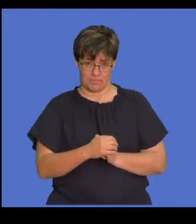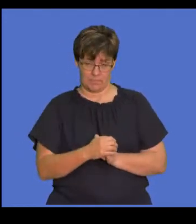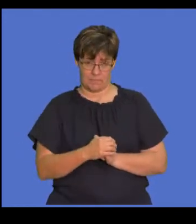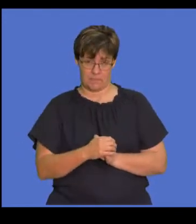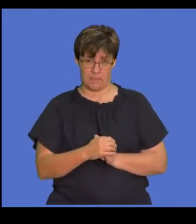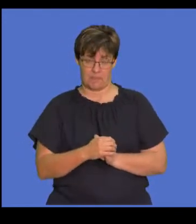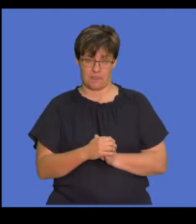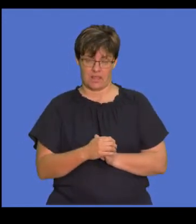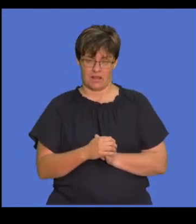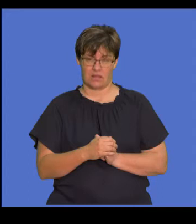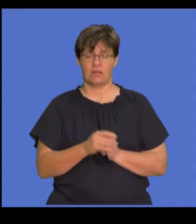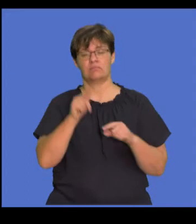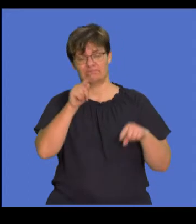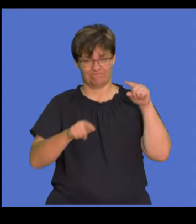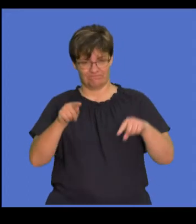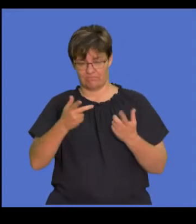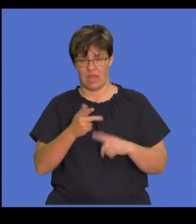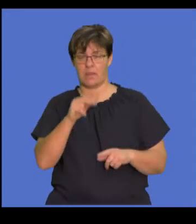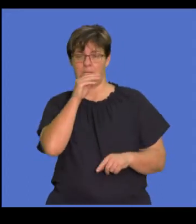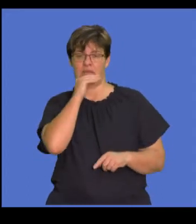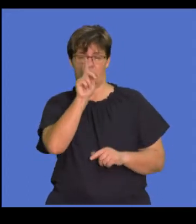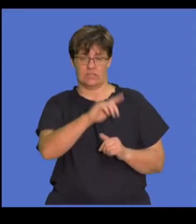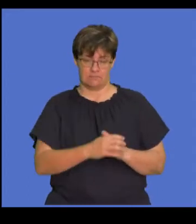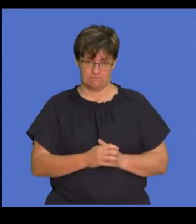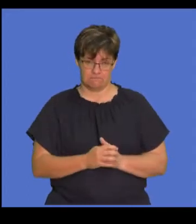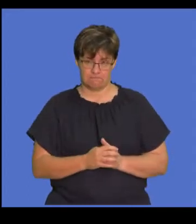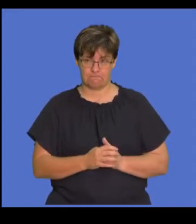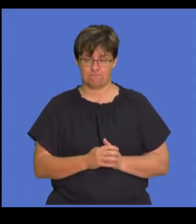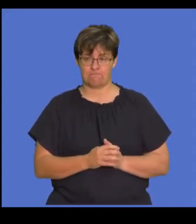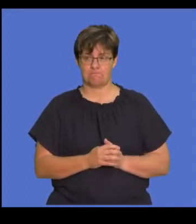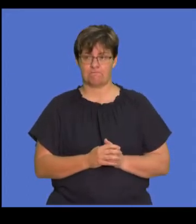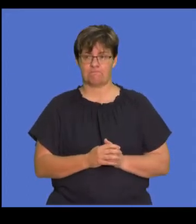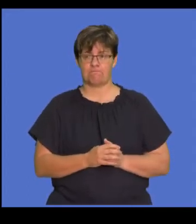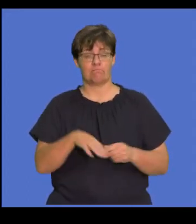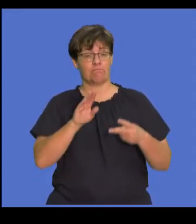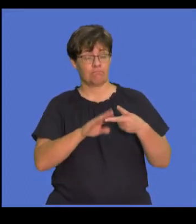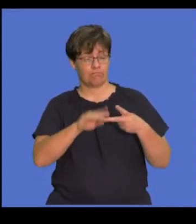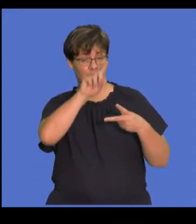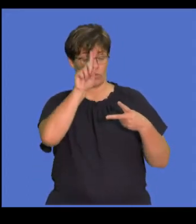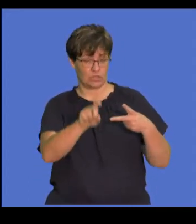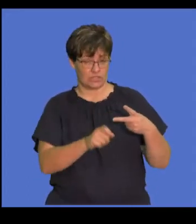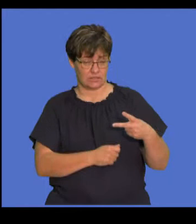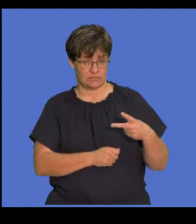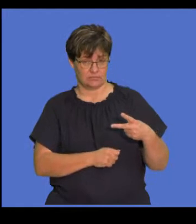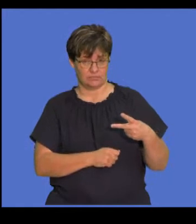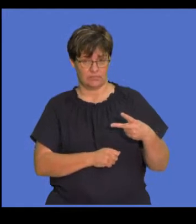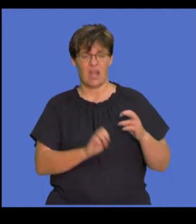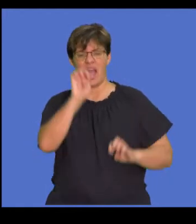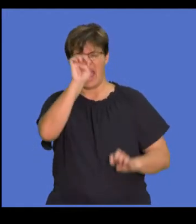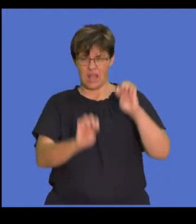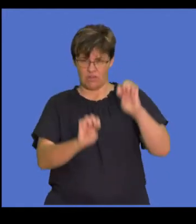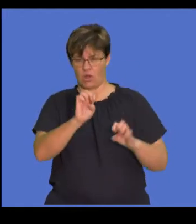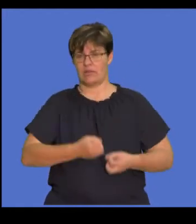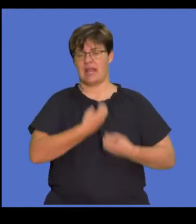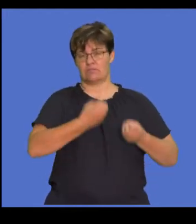to remember the ratios and their definitions. Now, another question, we're still